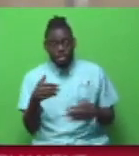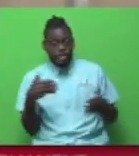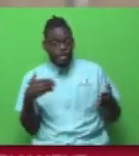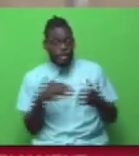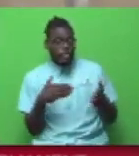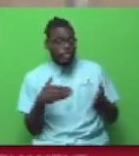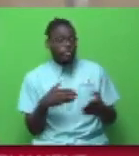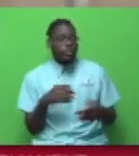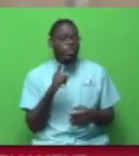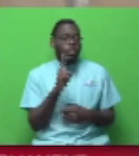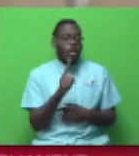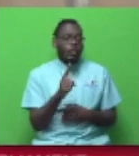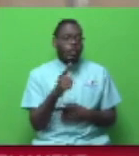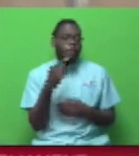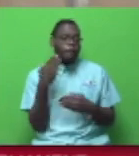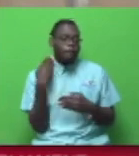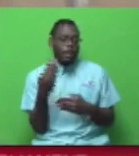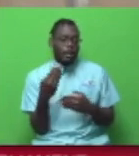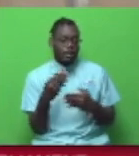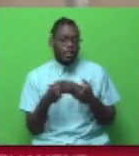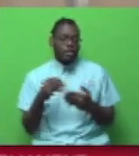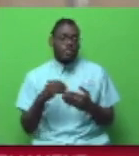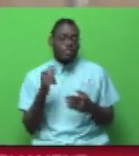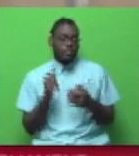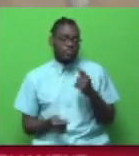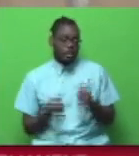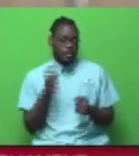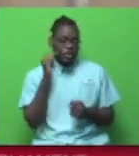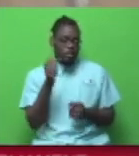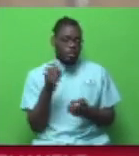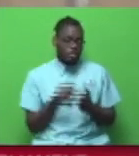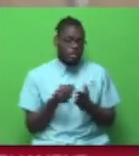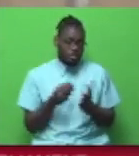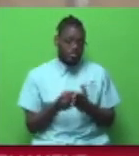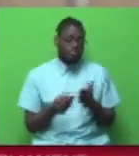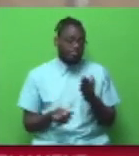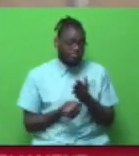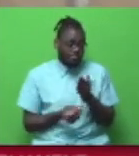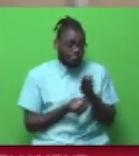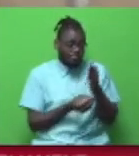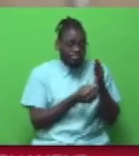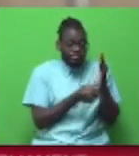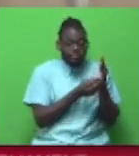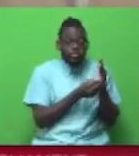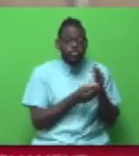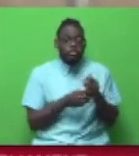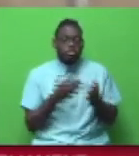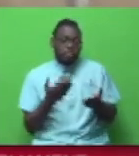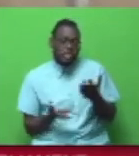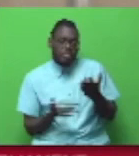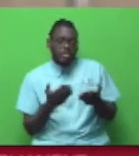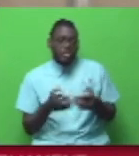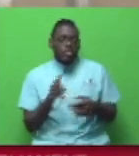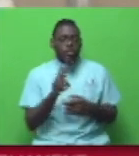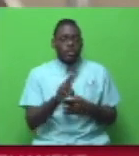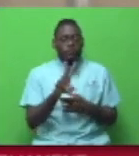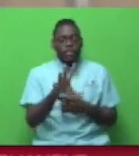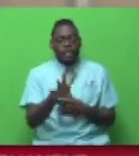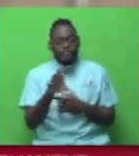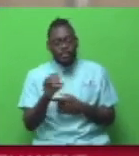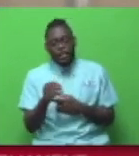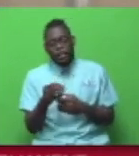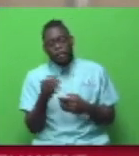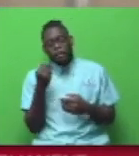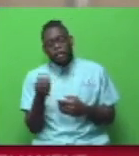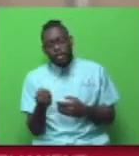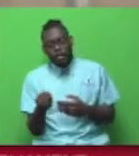dollars while defending claims against the state close to 250 million in other matters relating